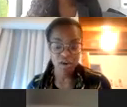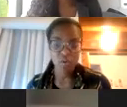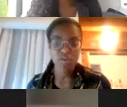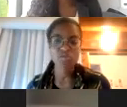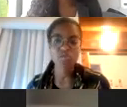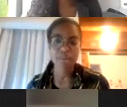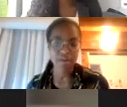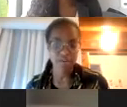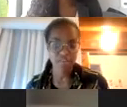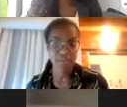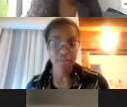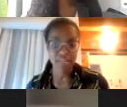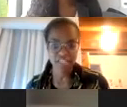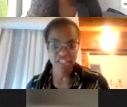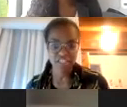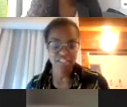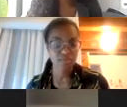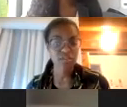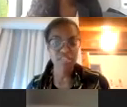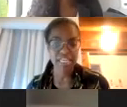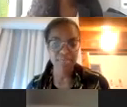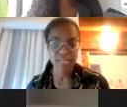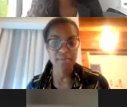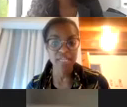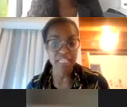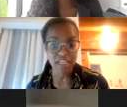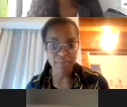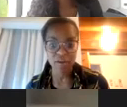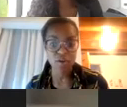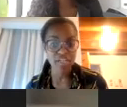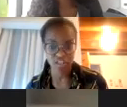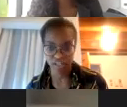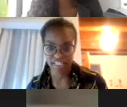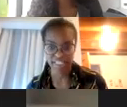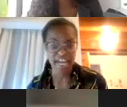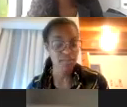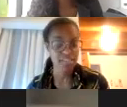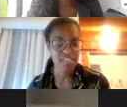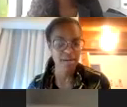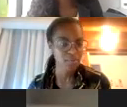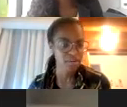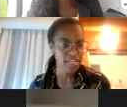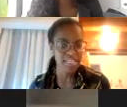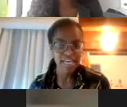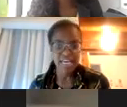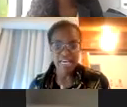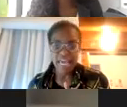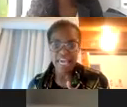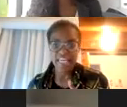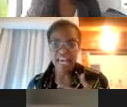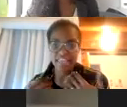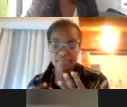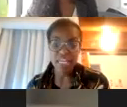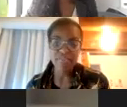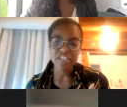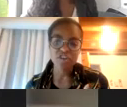ideologies. When you zoom out on the family regulation system, certain things become clear about who it targets and how the system operates.